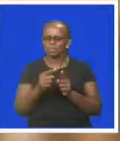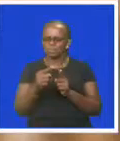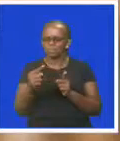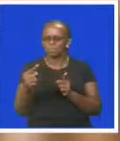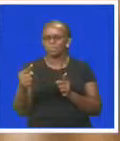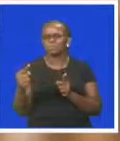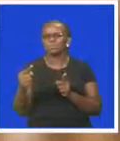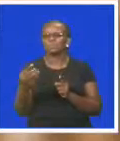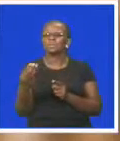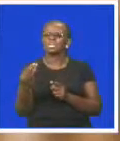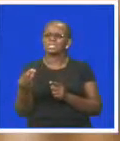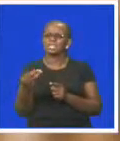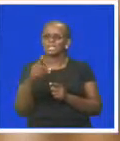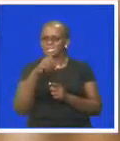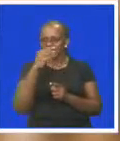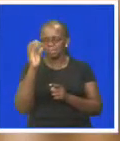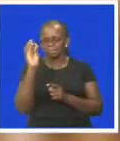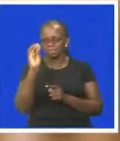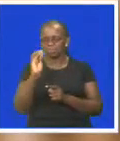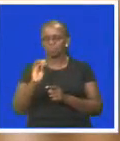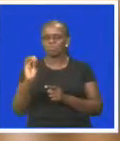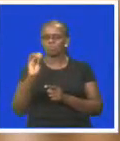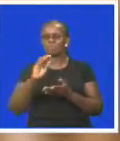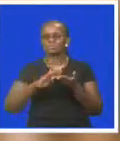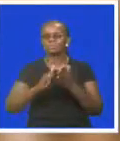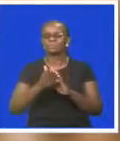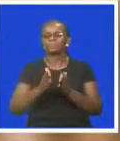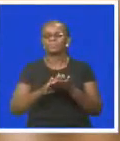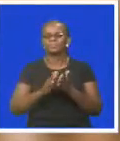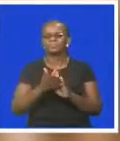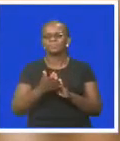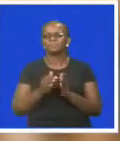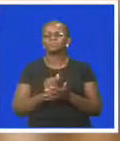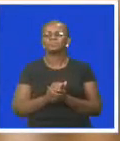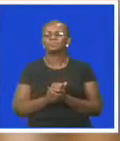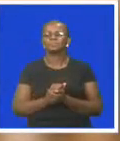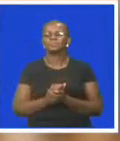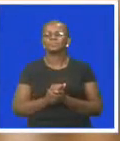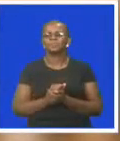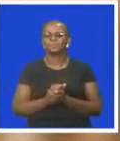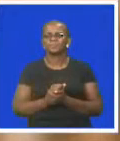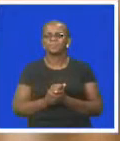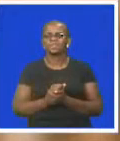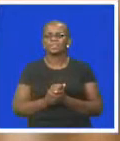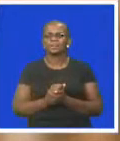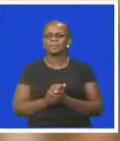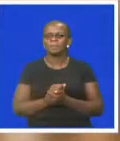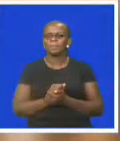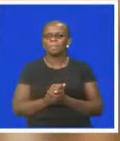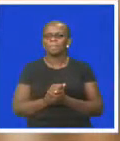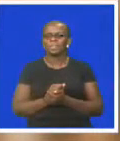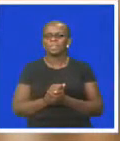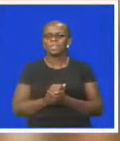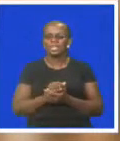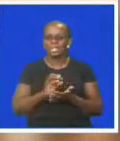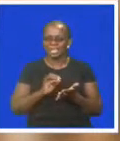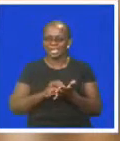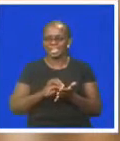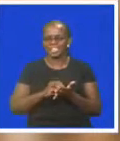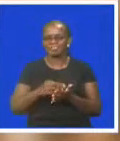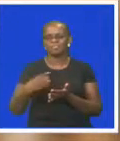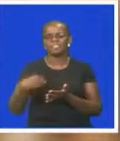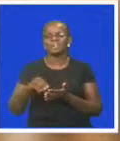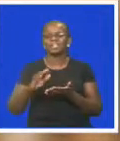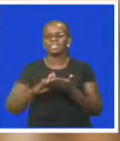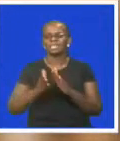the sides, and call it an oval shape. And here we have this one. But do you know this one?